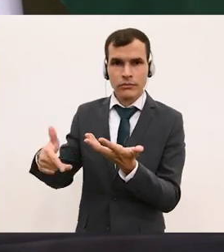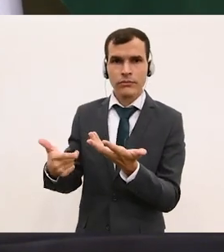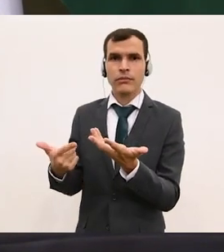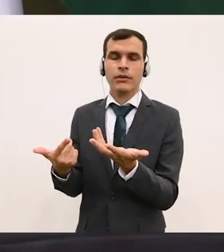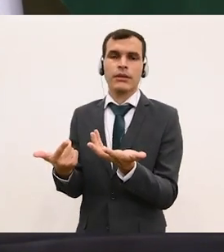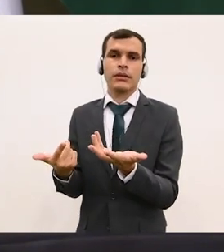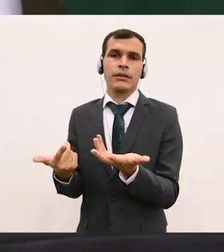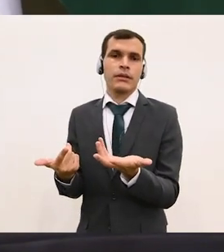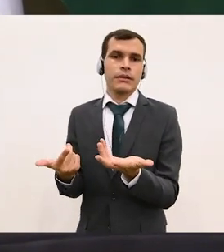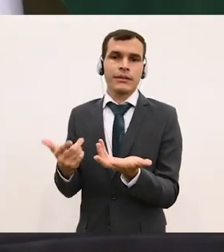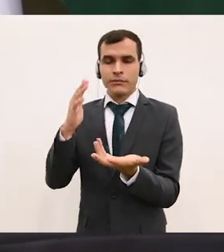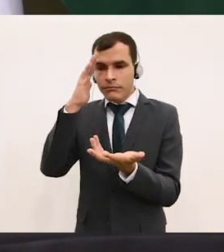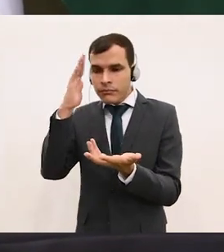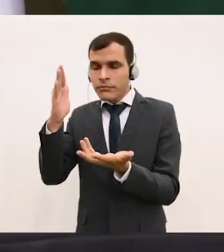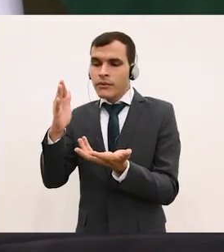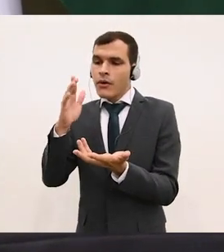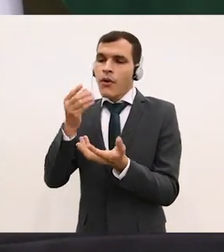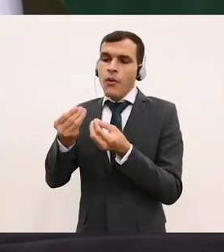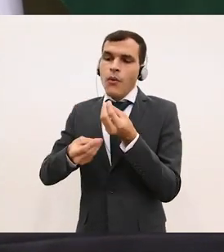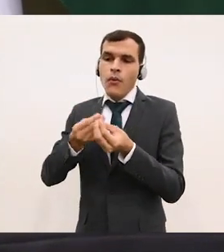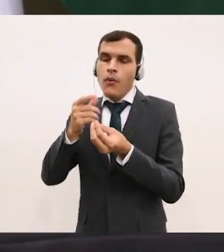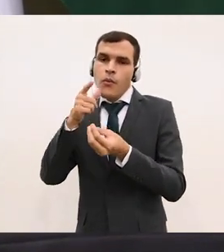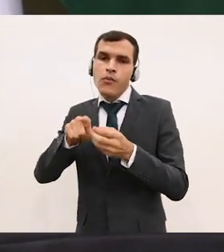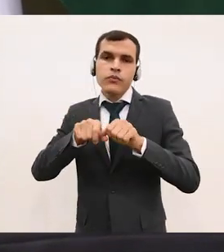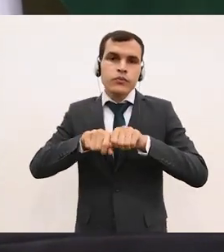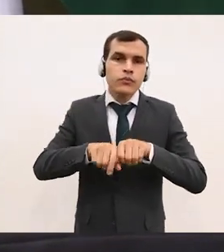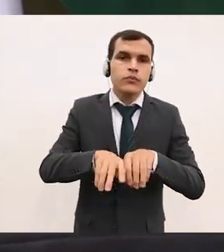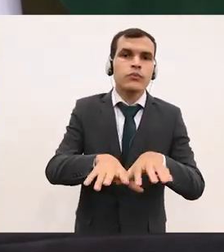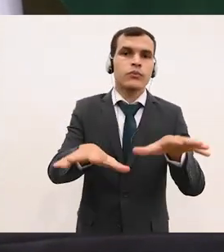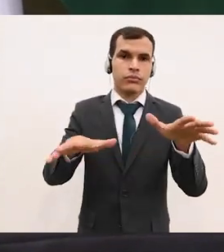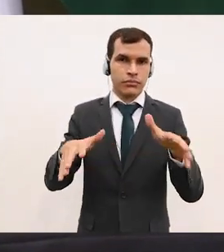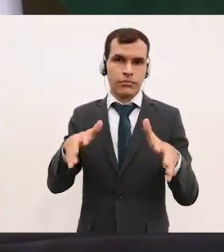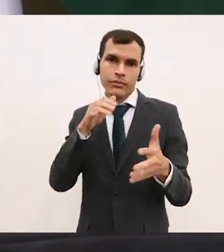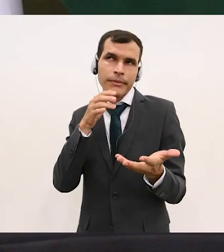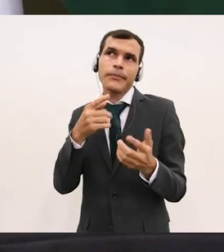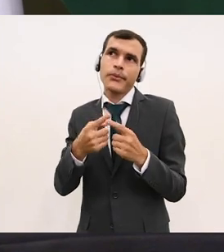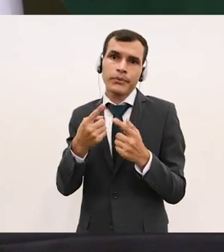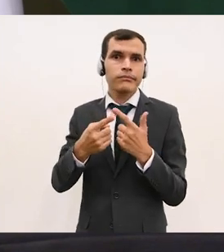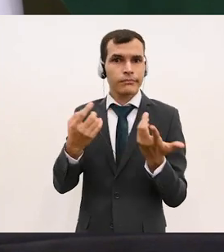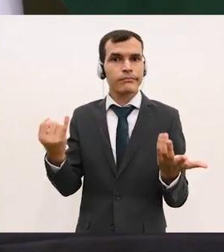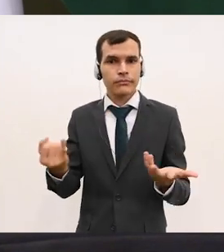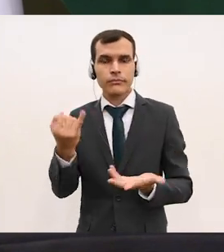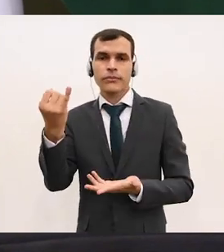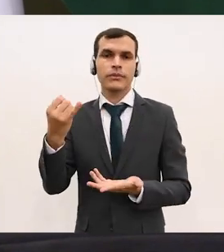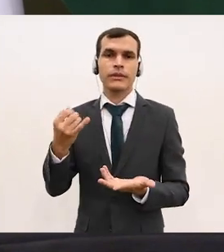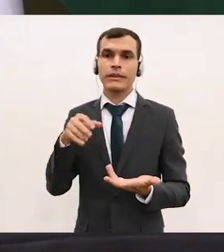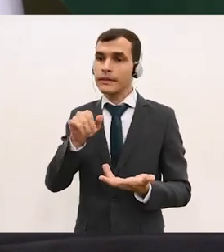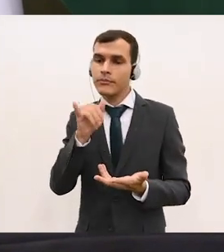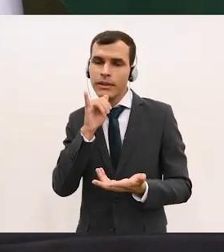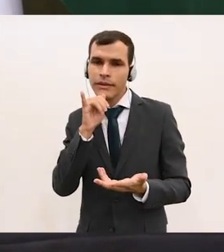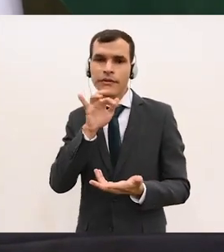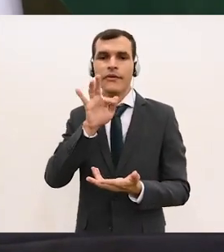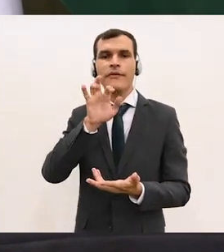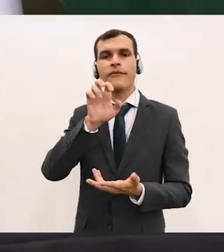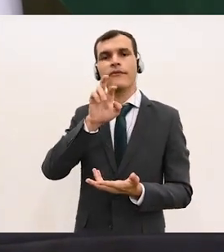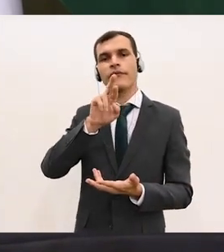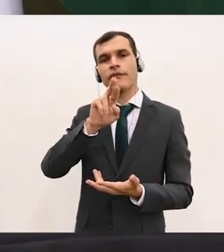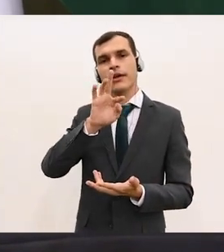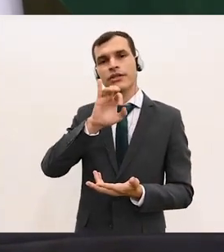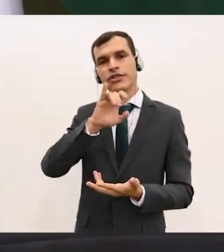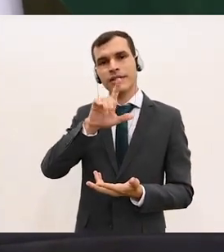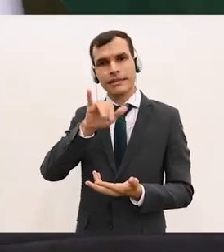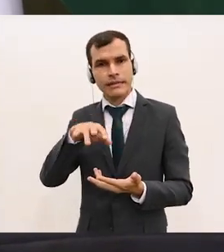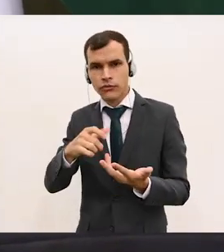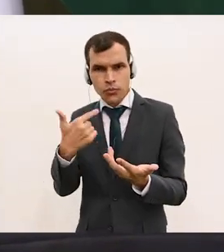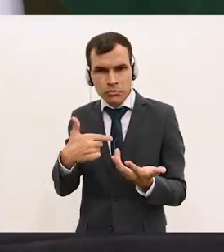we don't get it, it means more hunger, more higher prices next year. So it's within the WTO with Ambassador